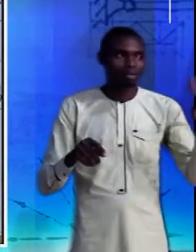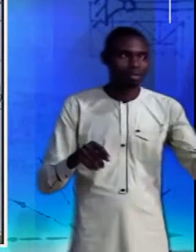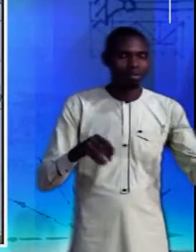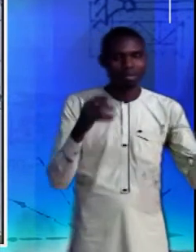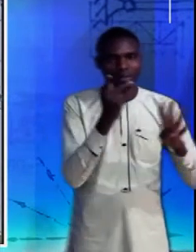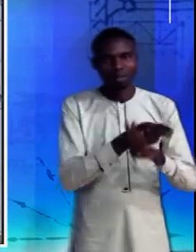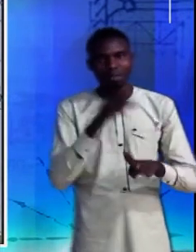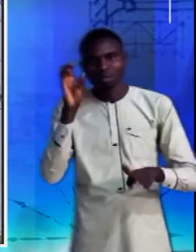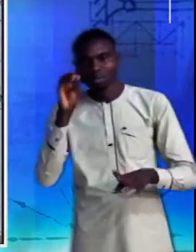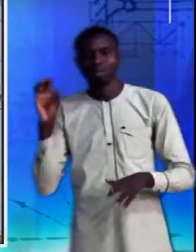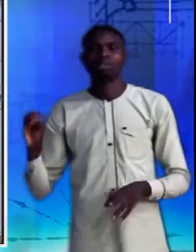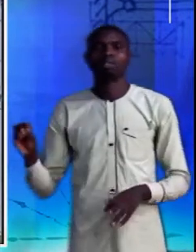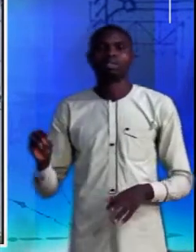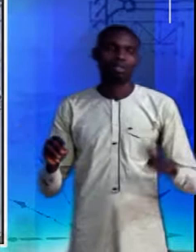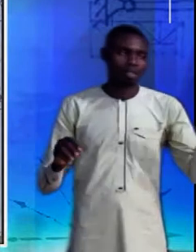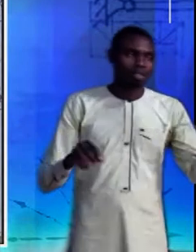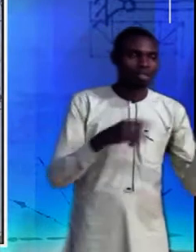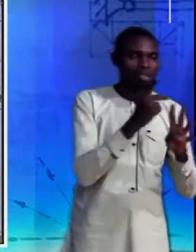hours